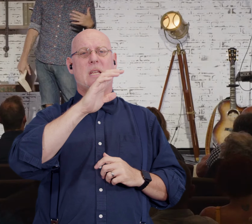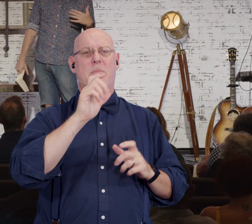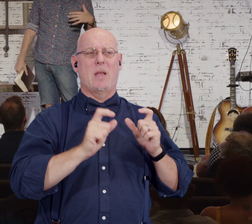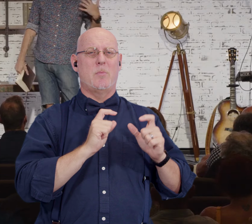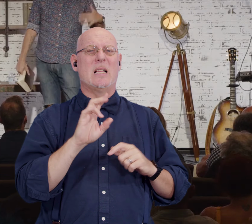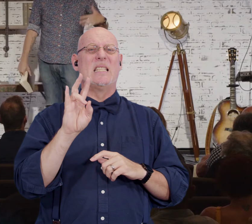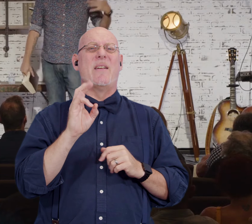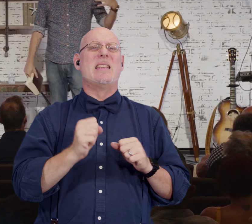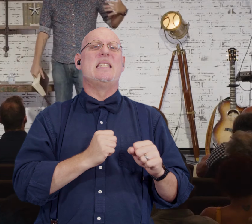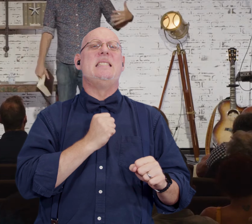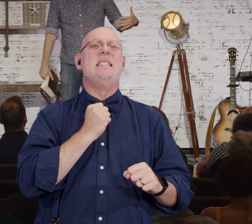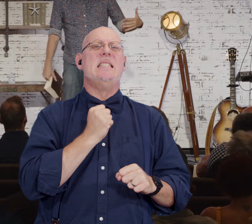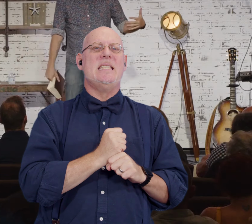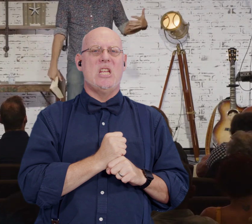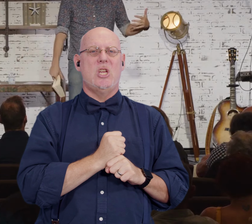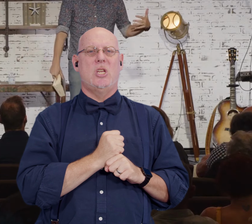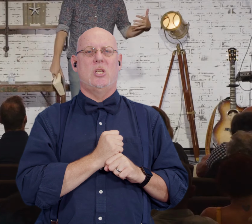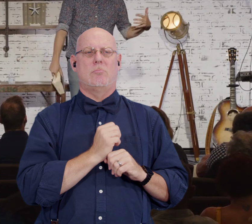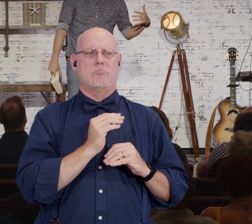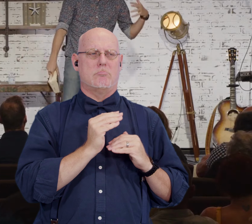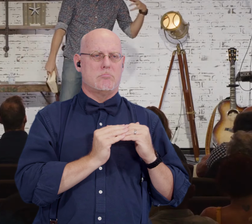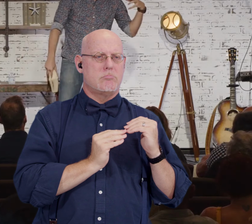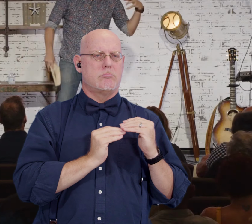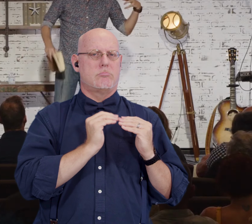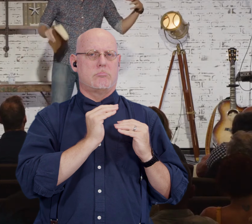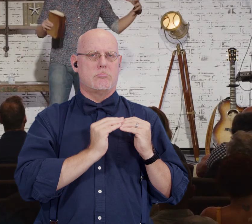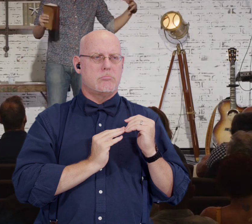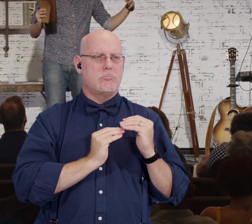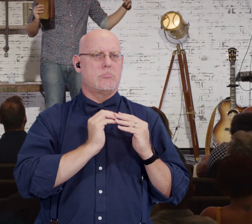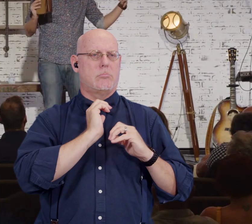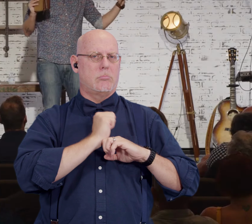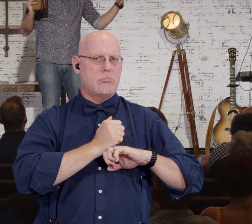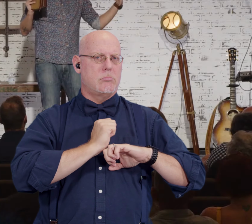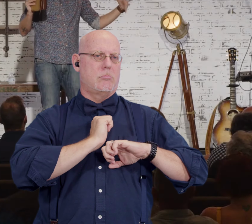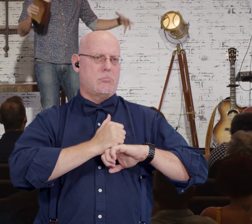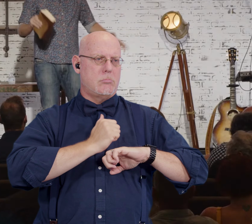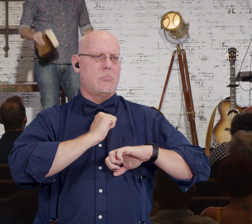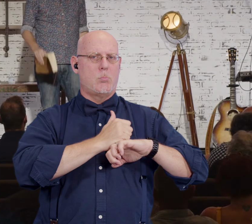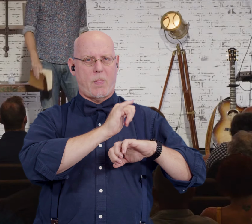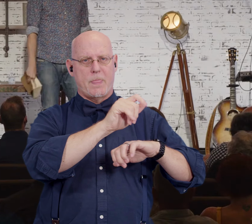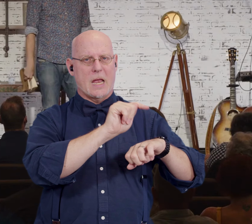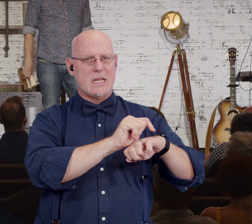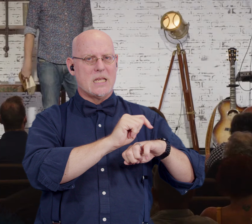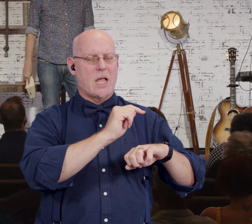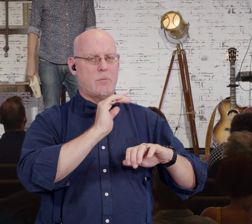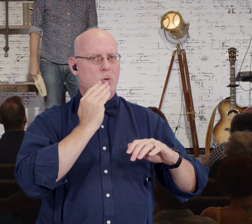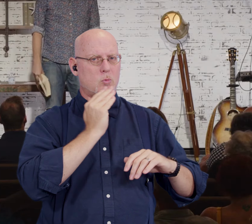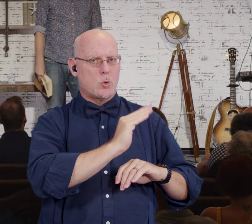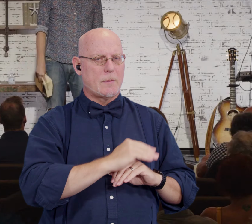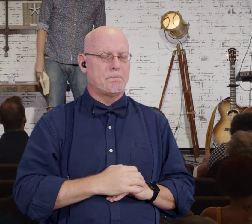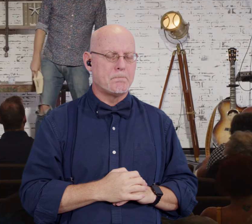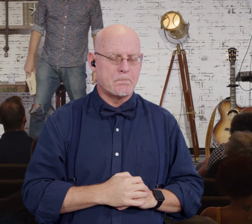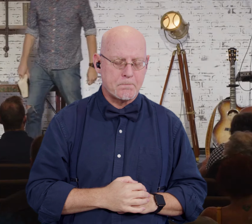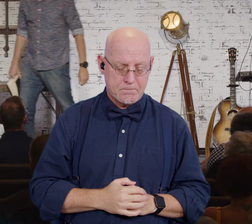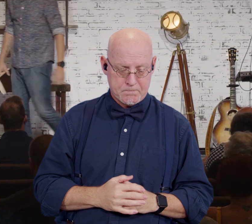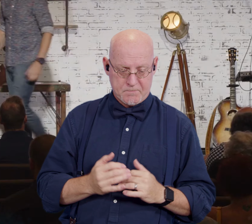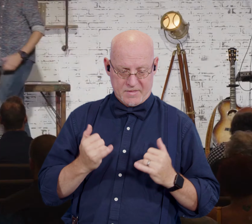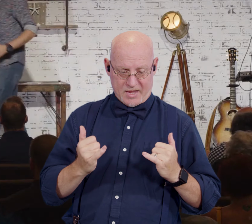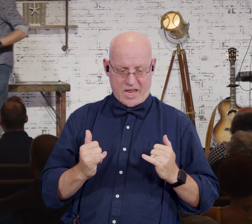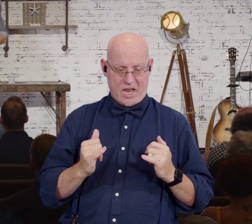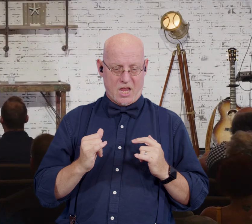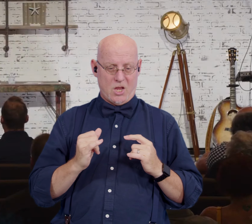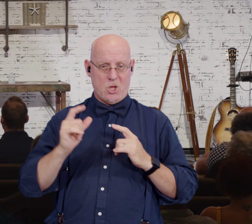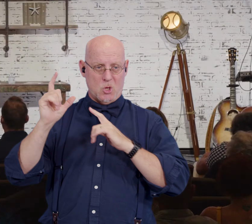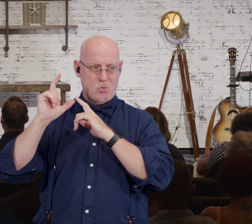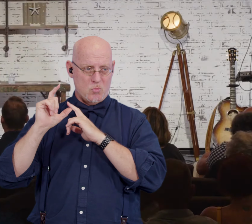and his subjects 7 years to construct this temple in Jerusalem. And now